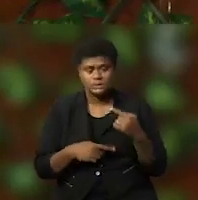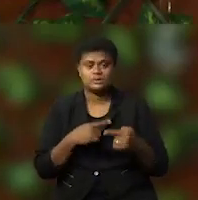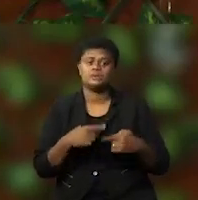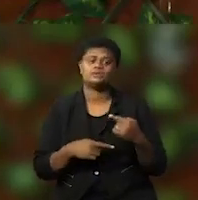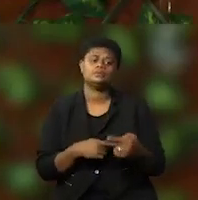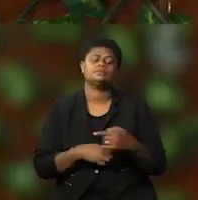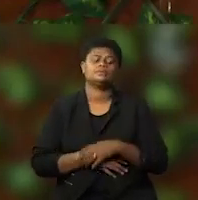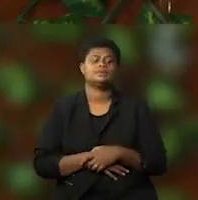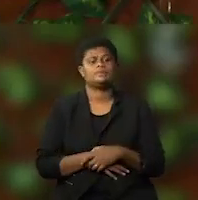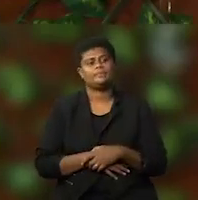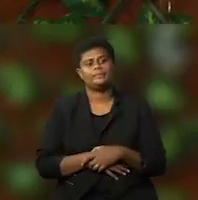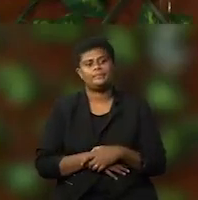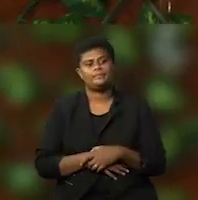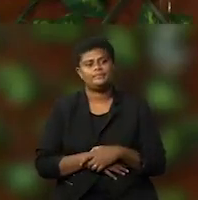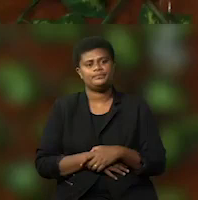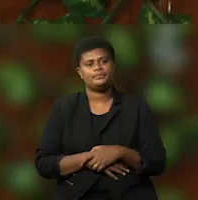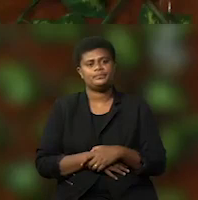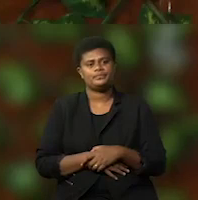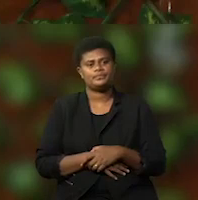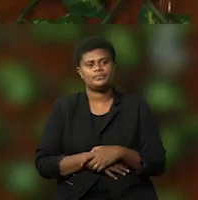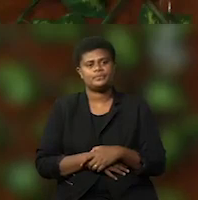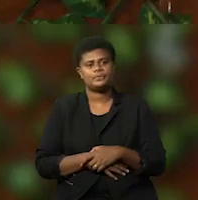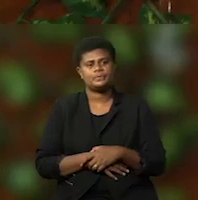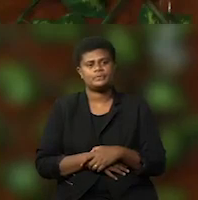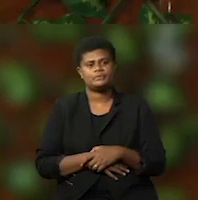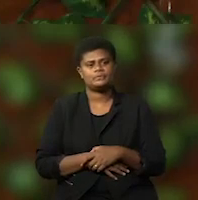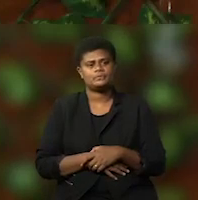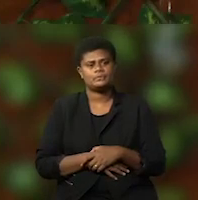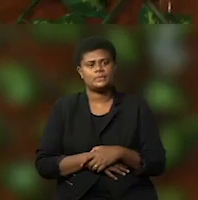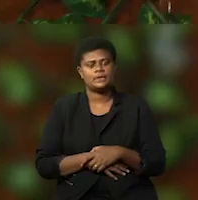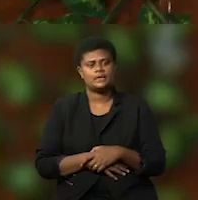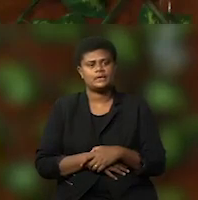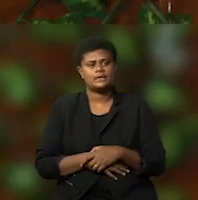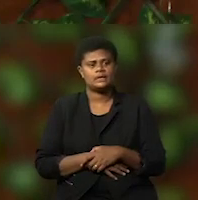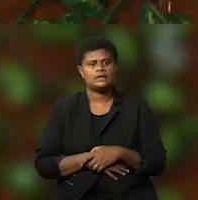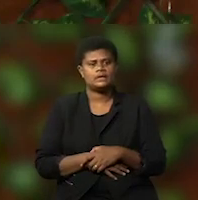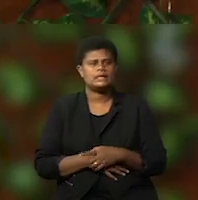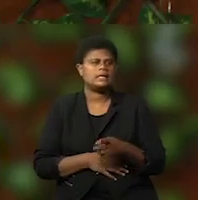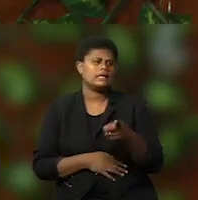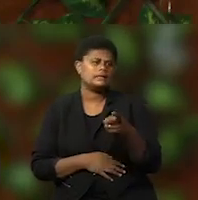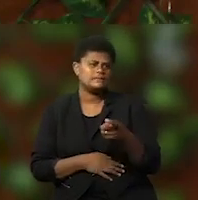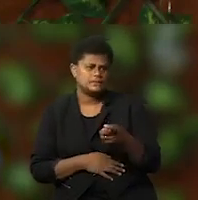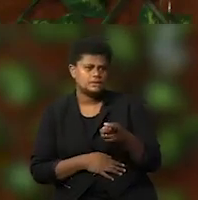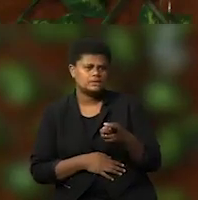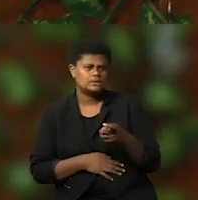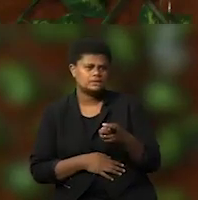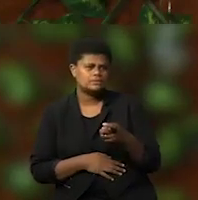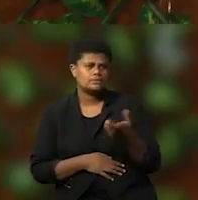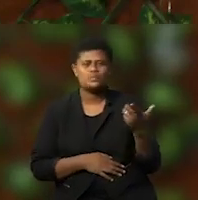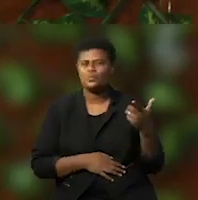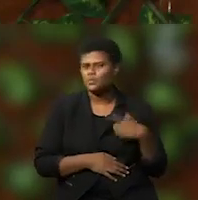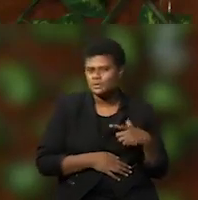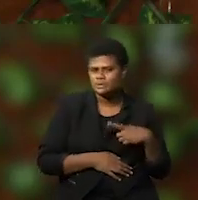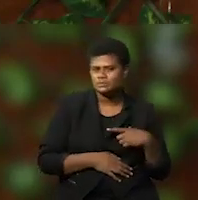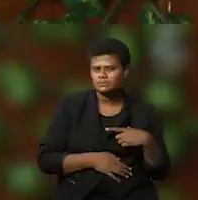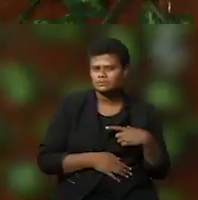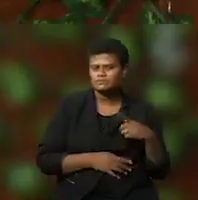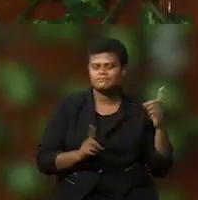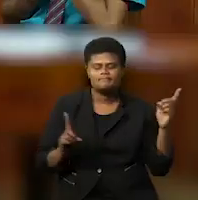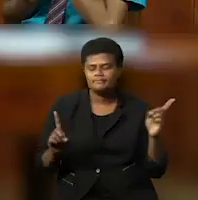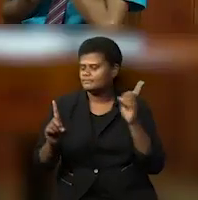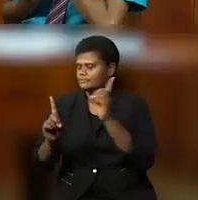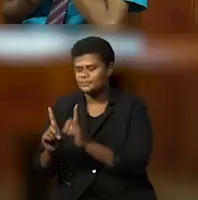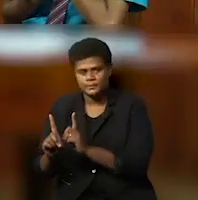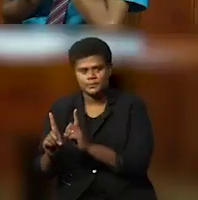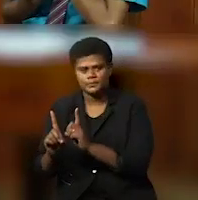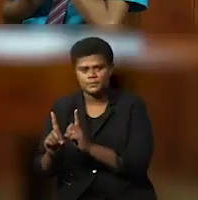your discussions about why is the invitation to come to Mount Zion such good news?